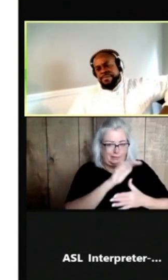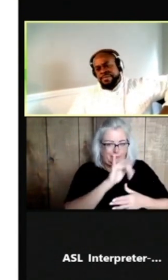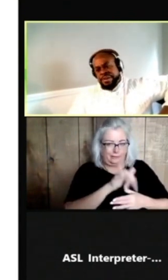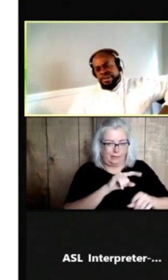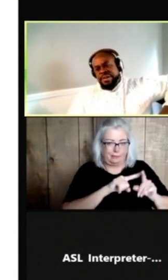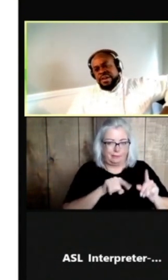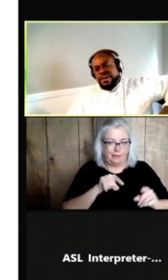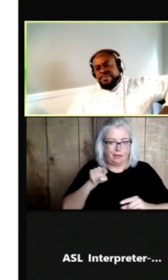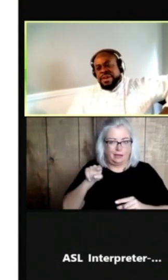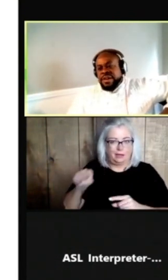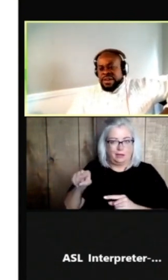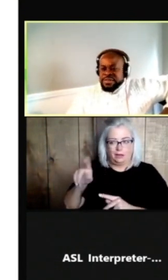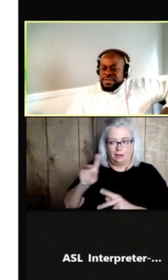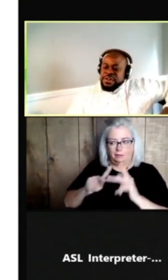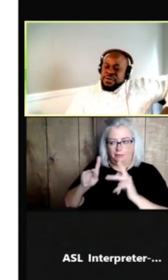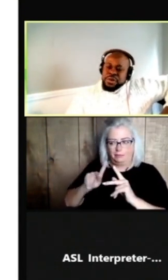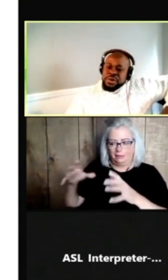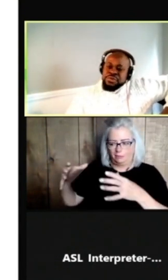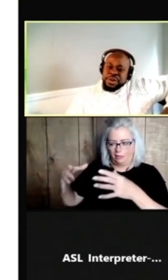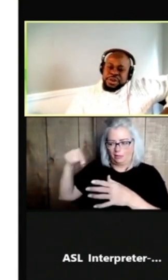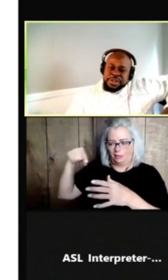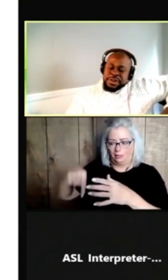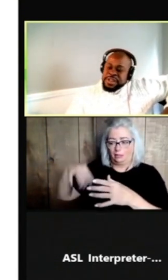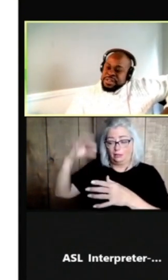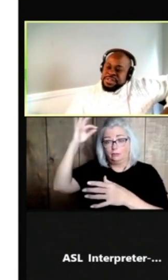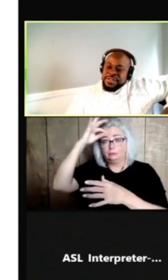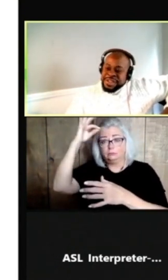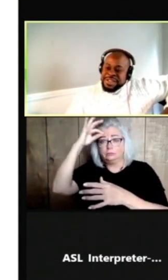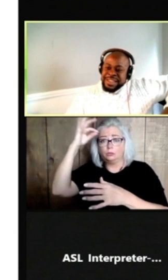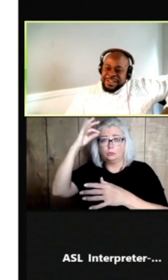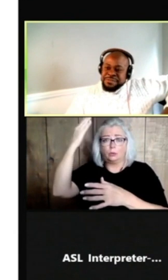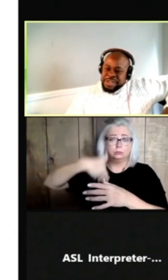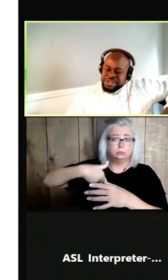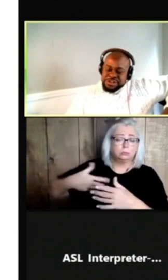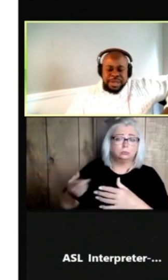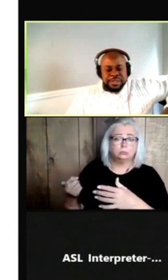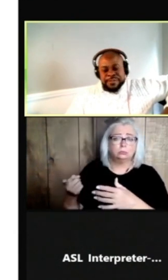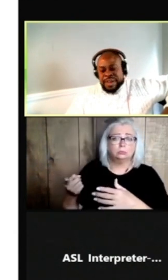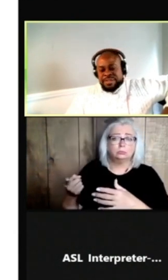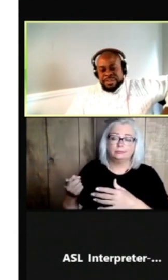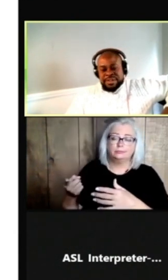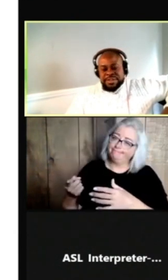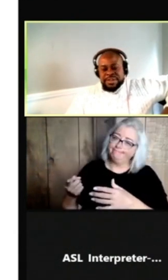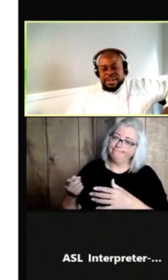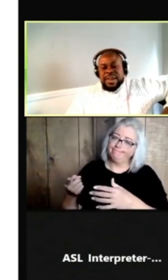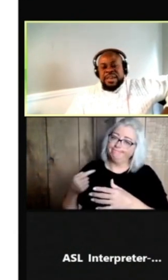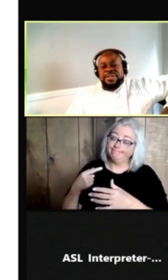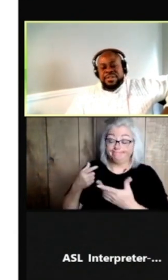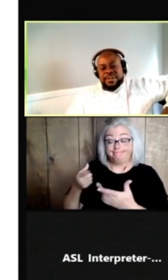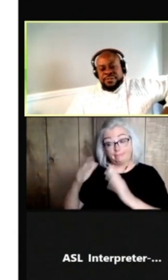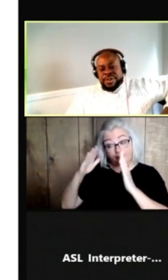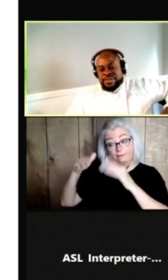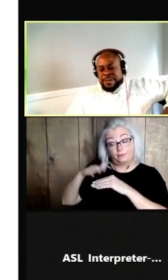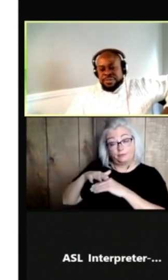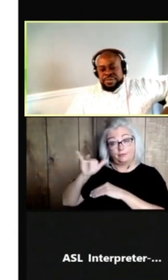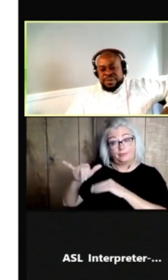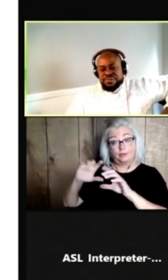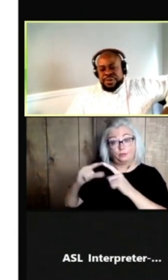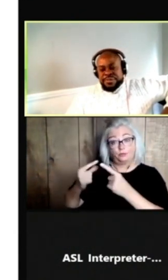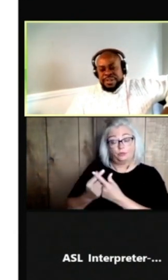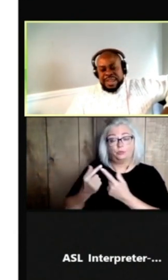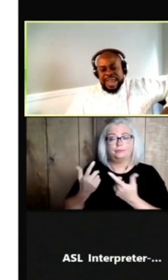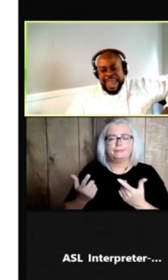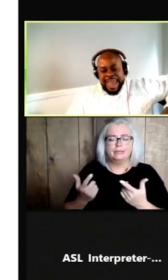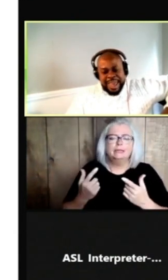know, right? Because in a world where there is conflicting information about the vaccines, seeing, for example,